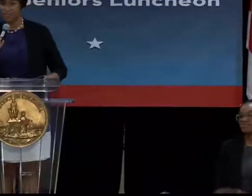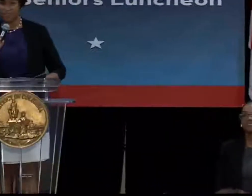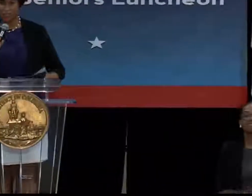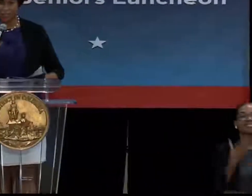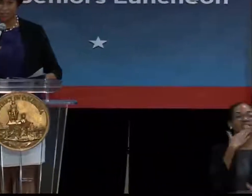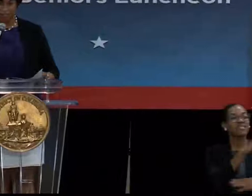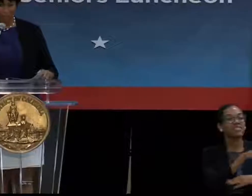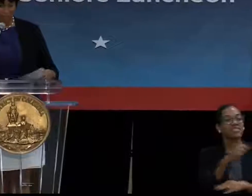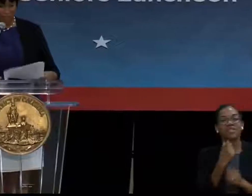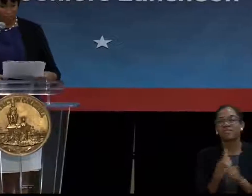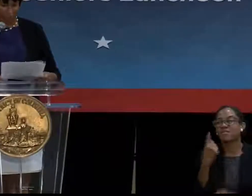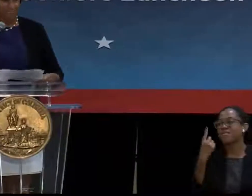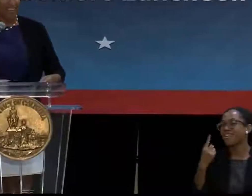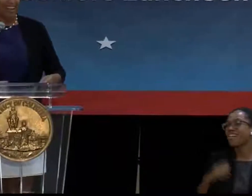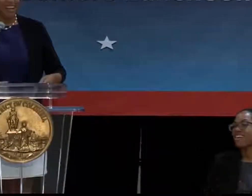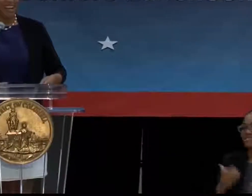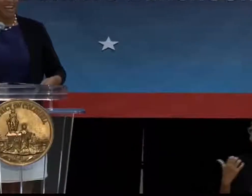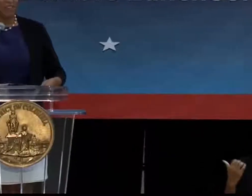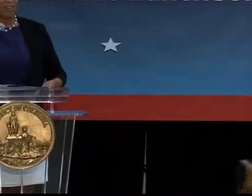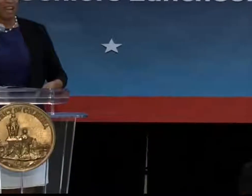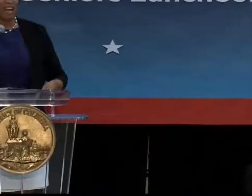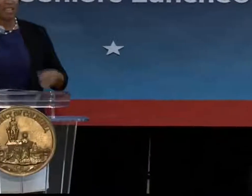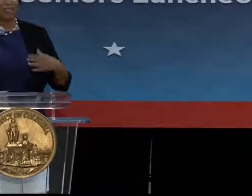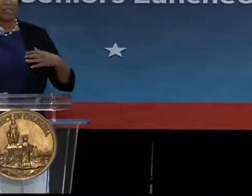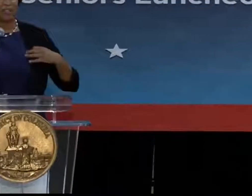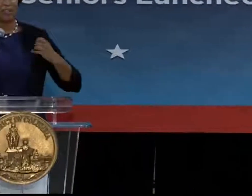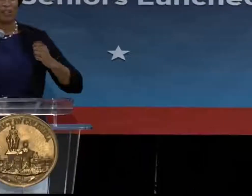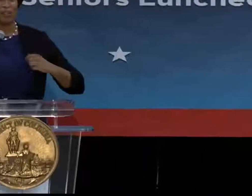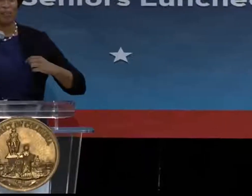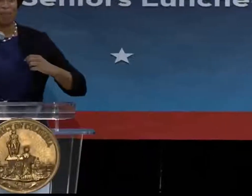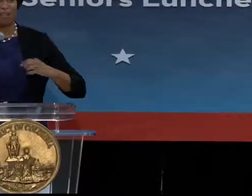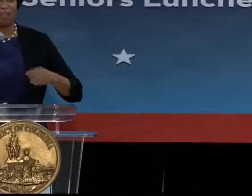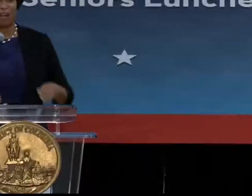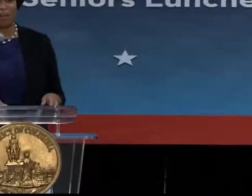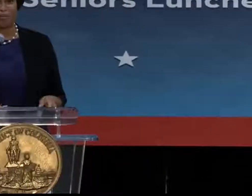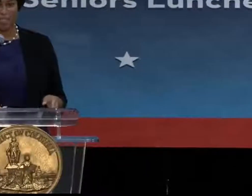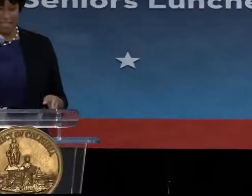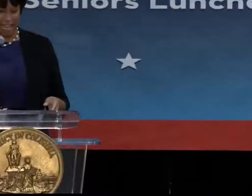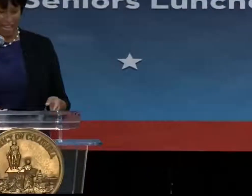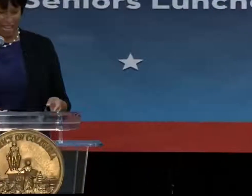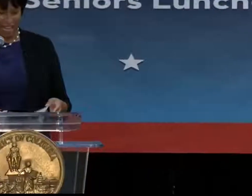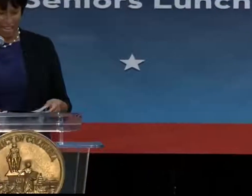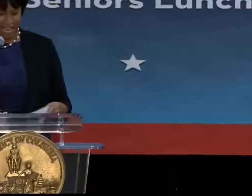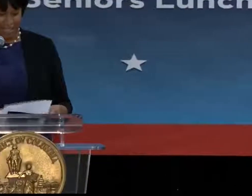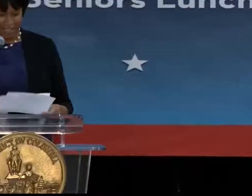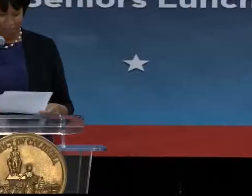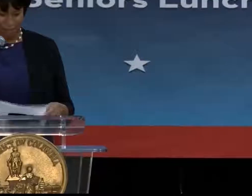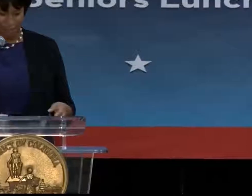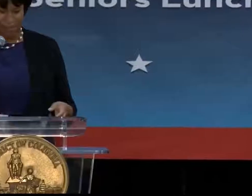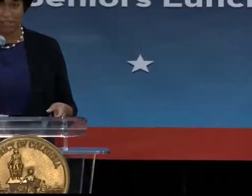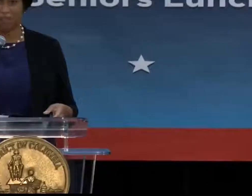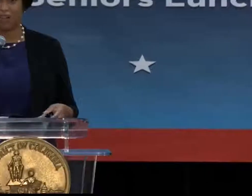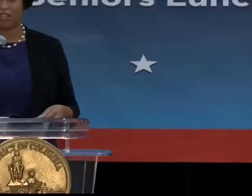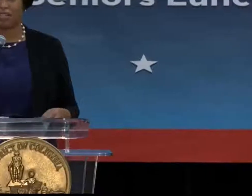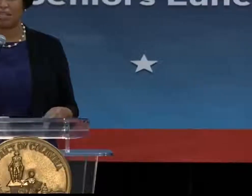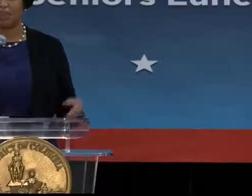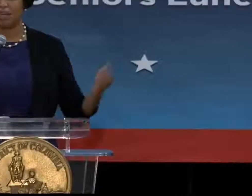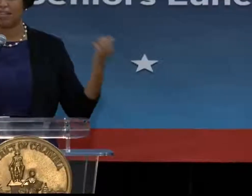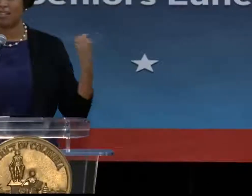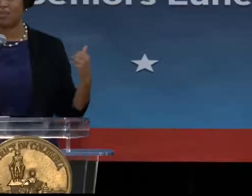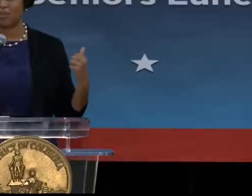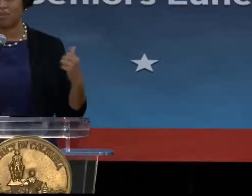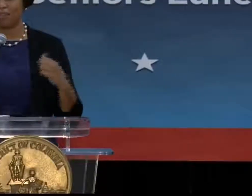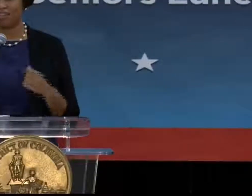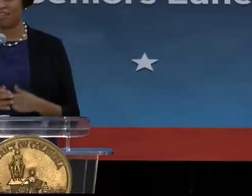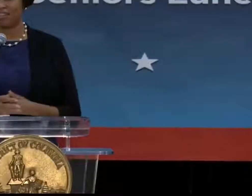Well, good afternoon, everybody. I am going to ask for a little bit of help today and ask the members of our